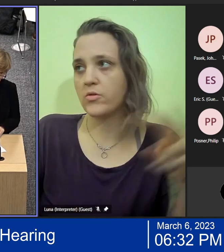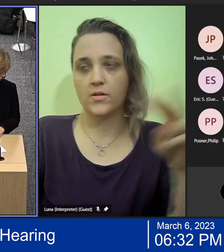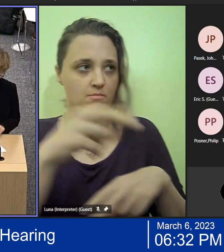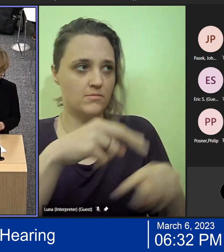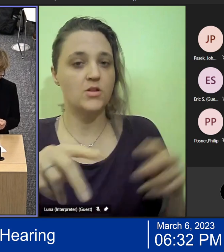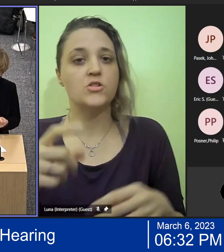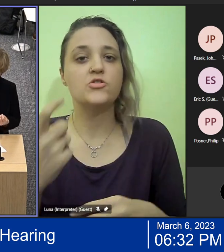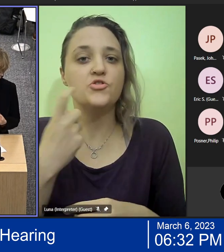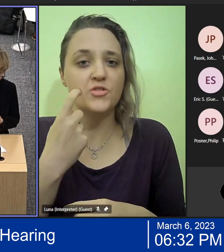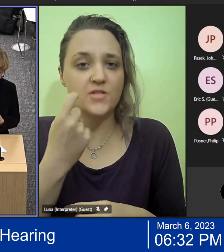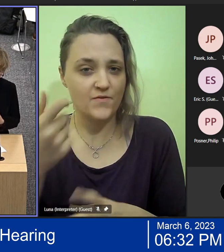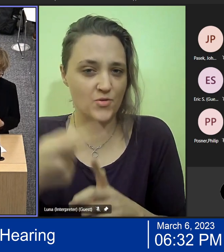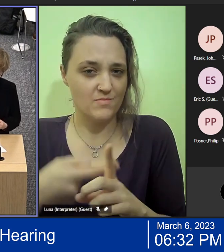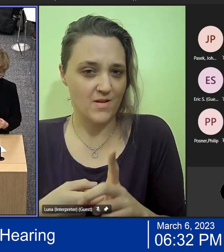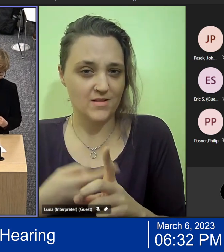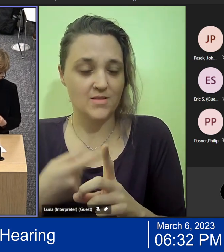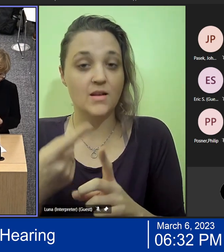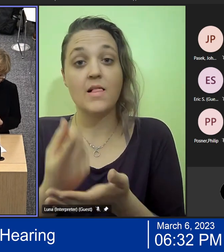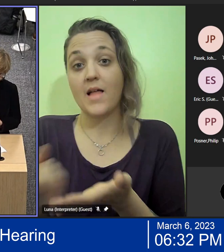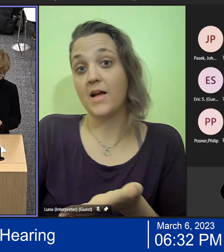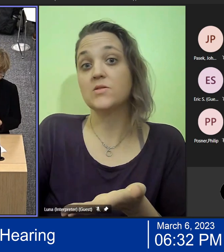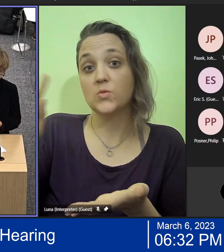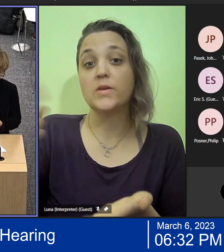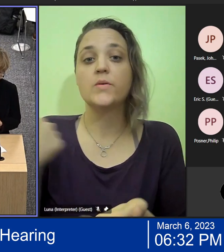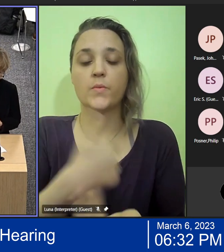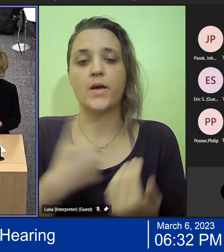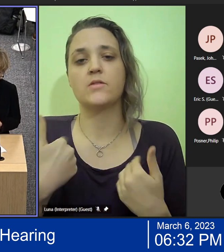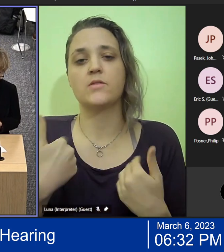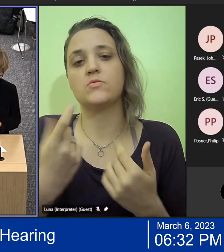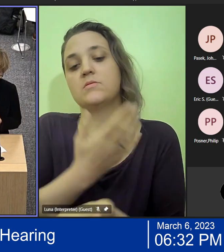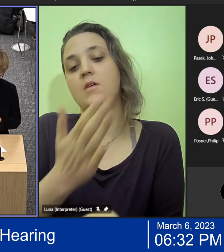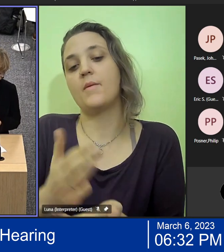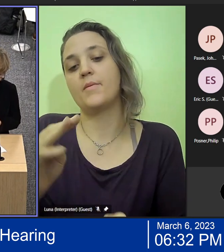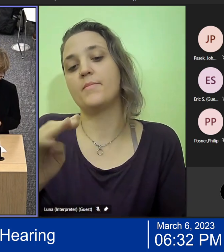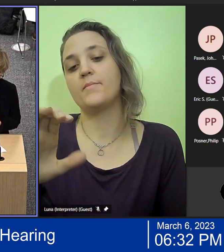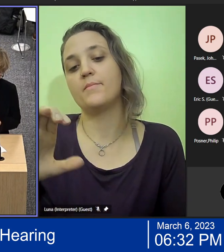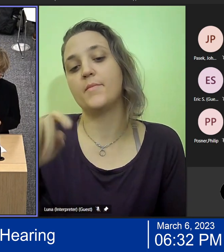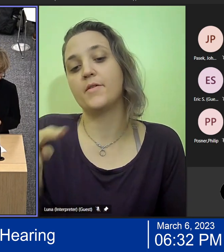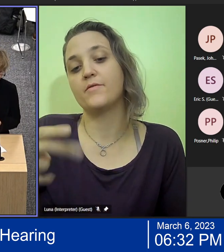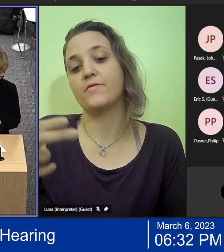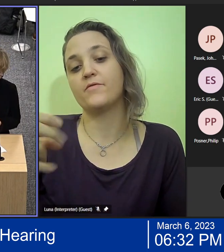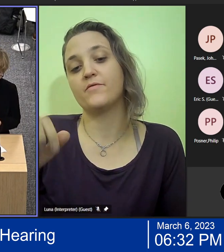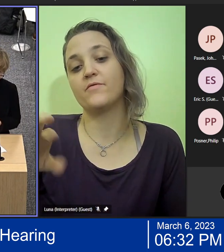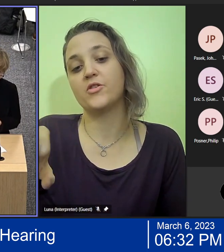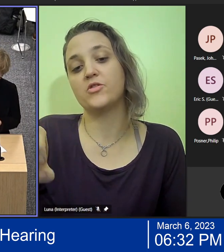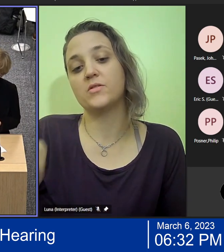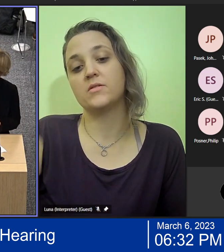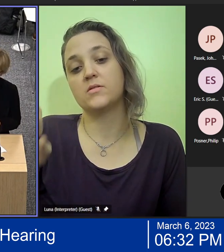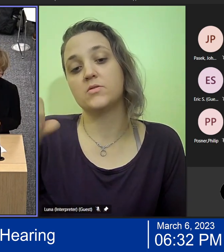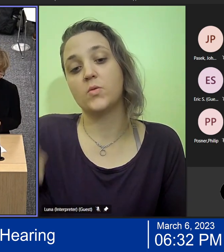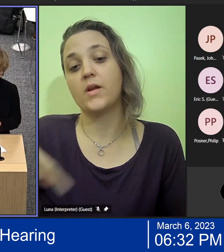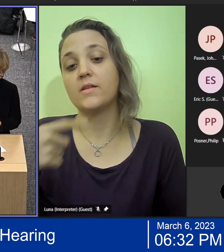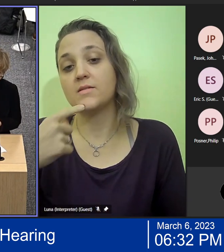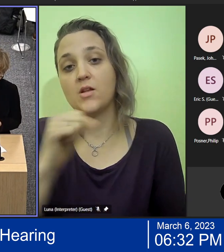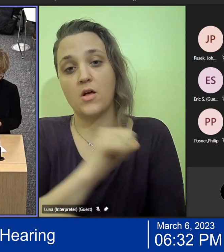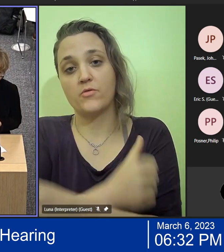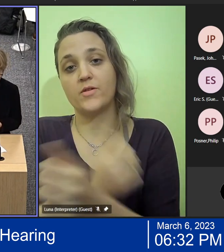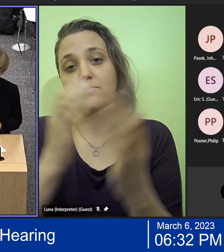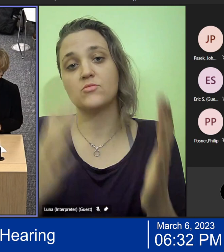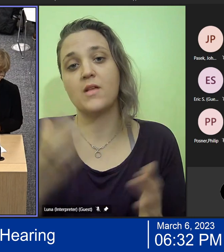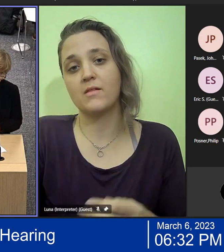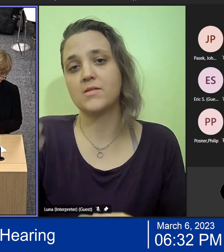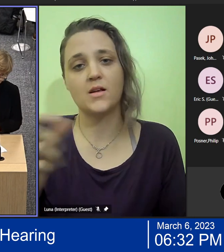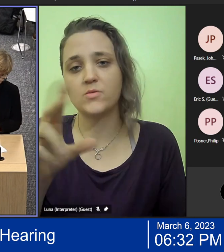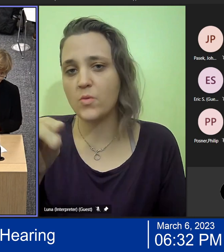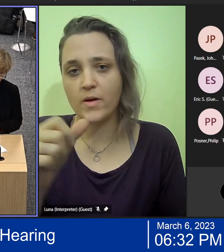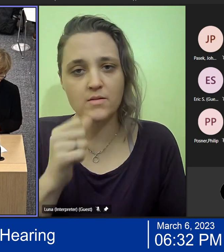I can't read a book. I've got to look around. Just in the past couple of months, just last week, We had to stop at McPherson Square. They said there was an